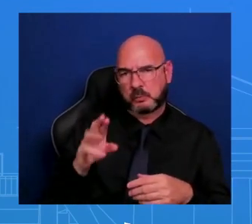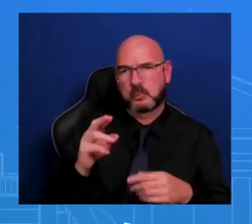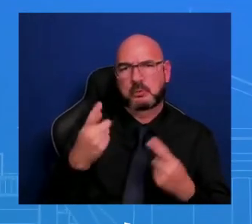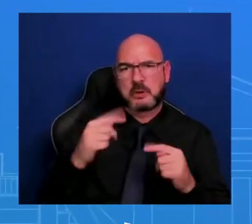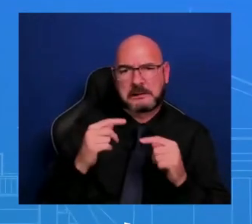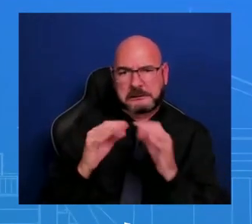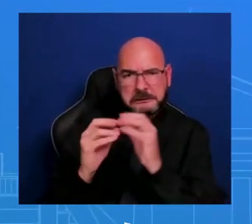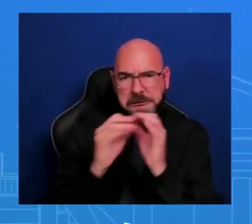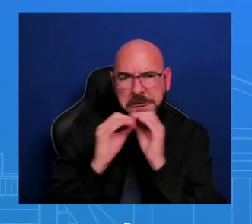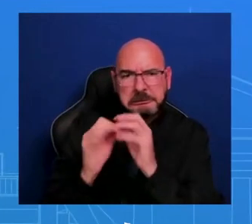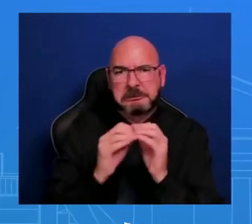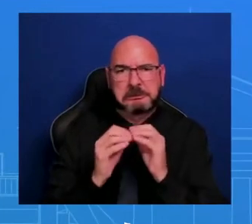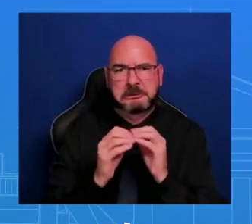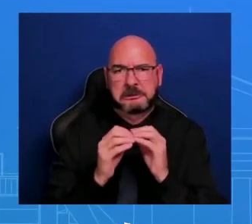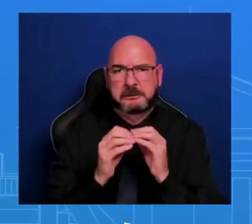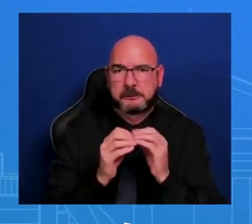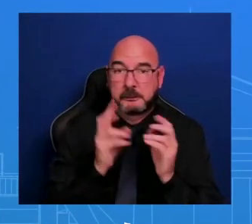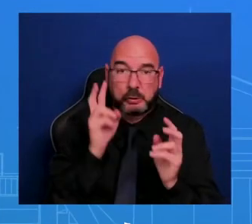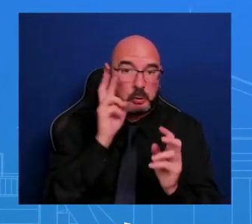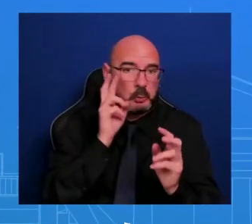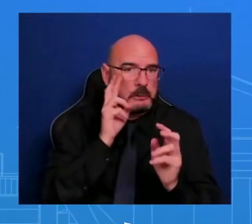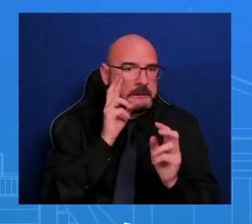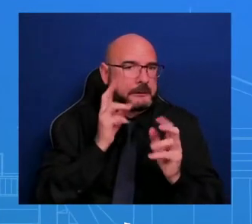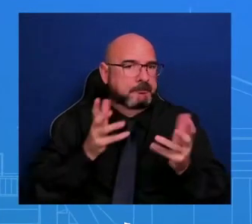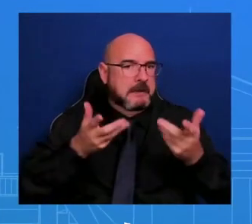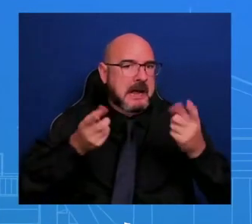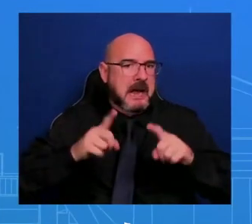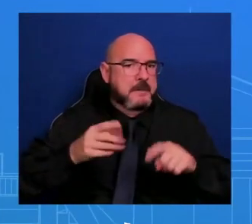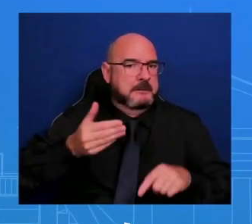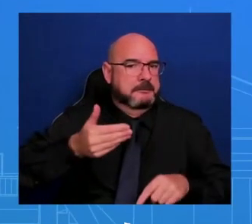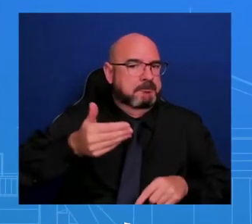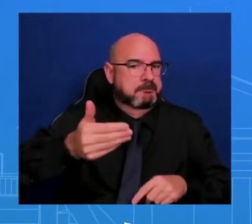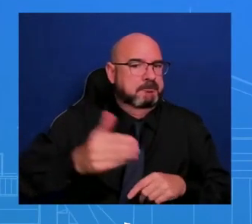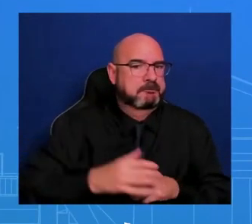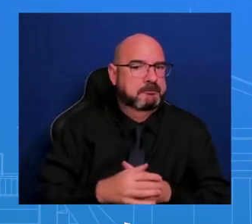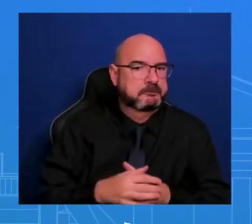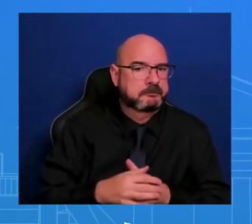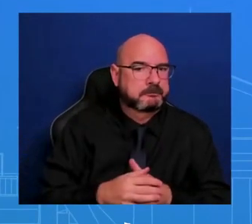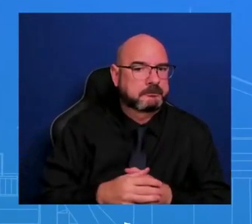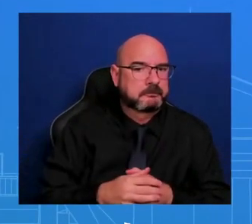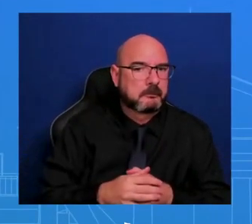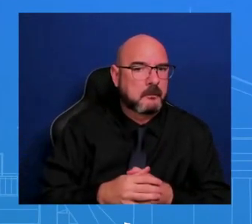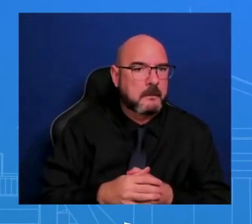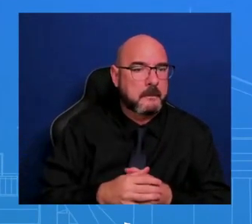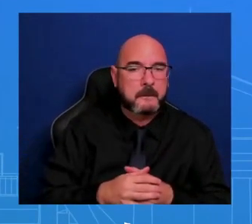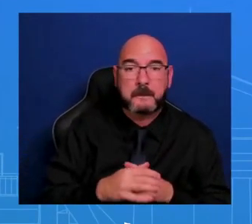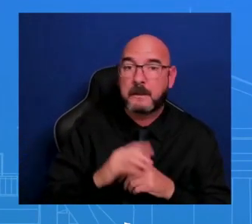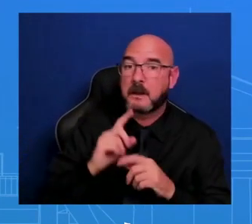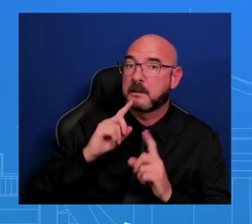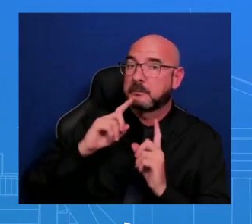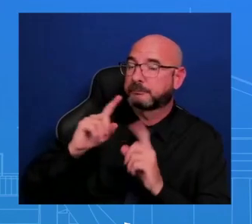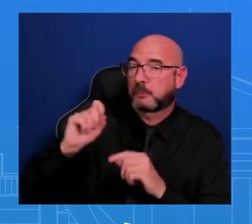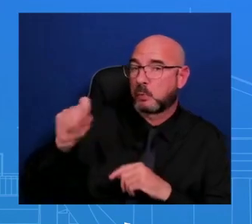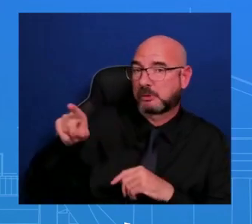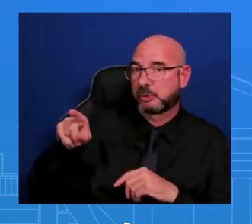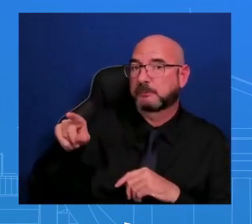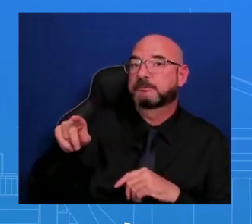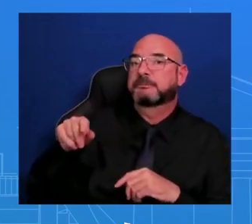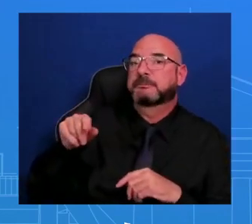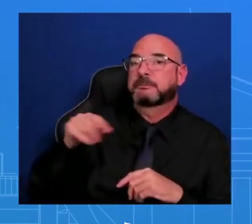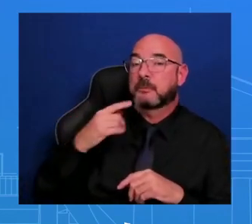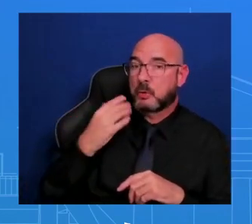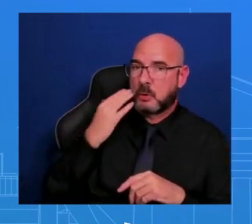quick follow-up account on a separate topic here. Broadly speaking, we know the Israeli War Cabinet has been meeting with the Prime Minister, the President, and others have